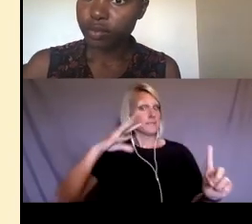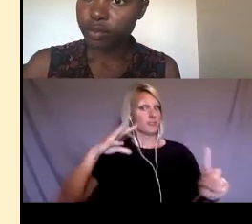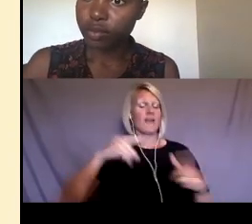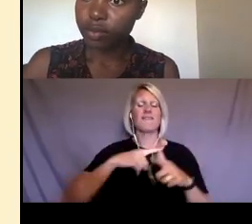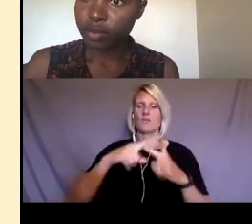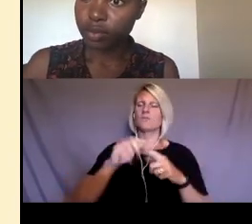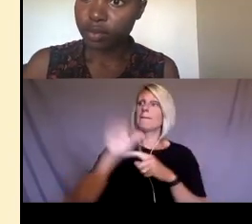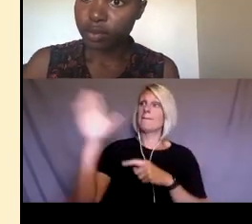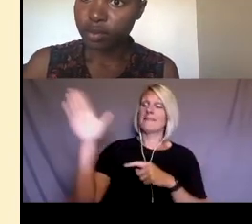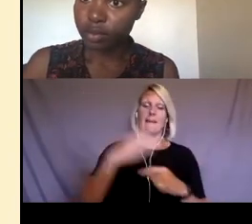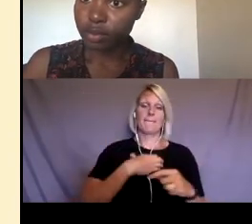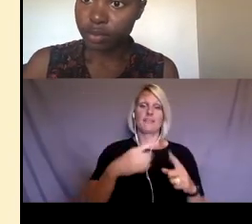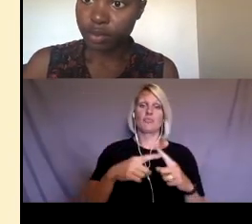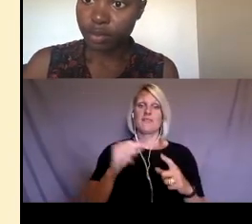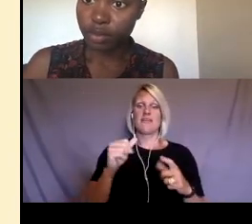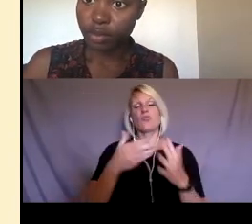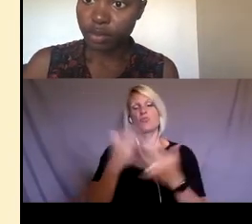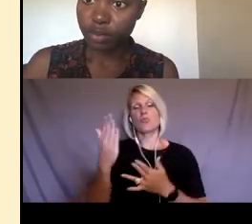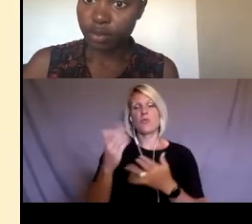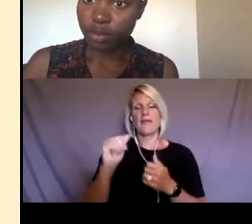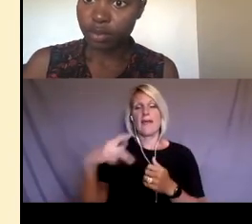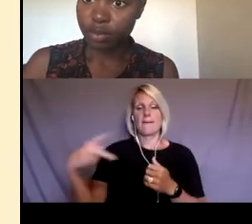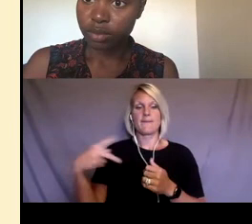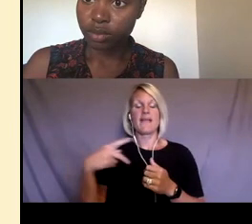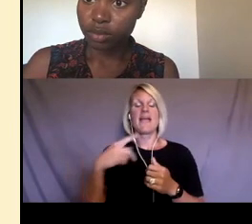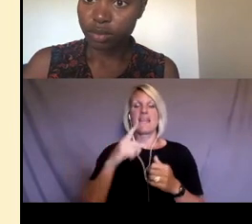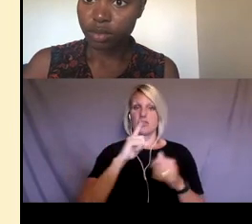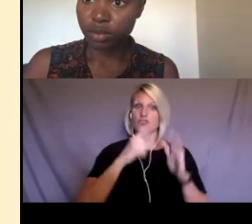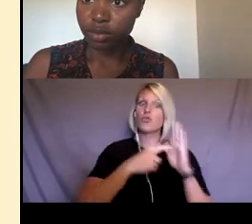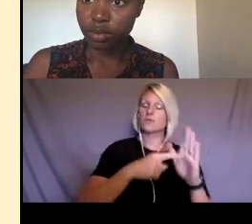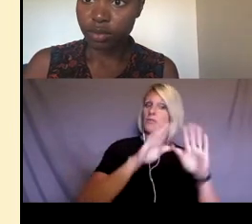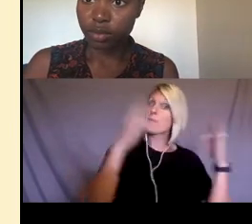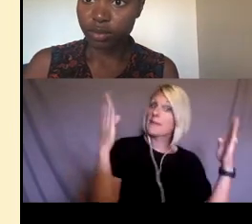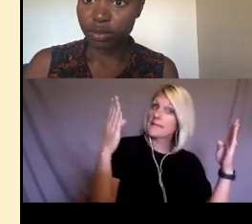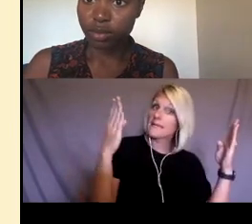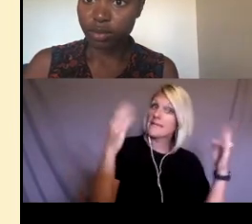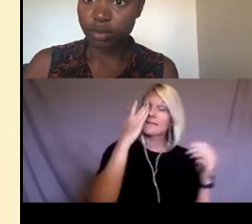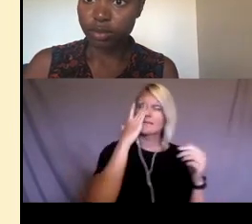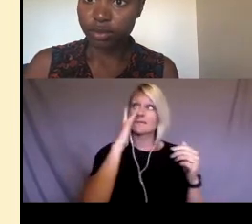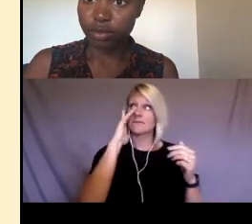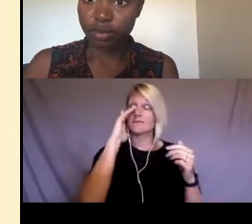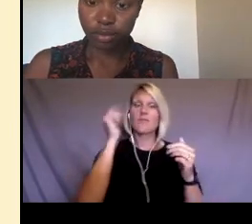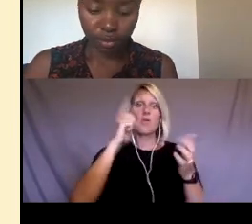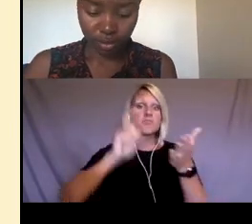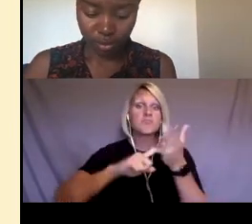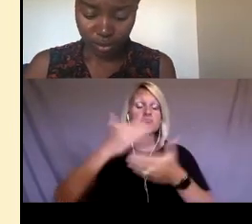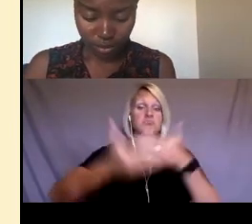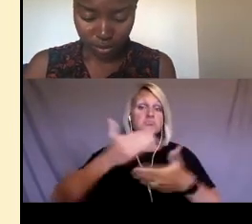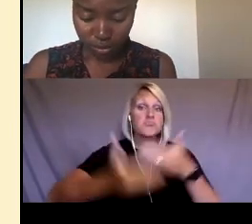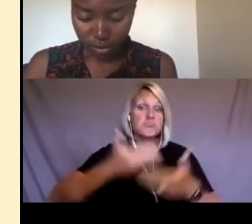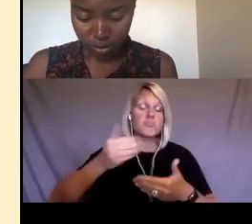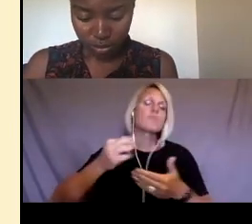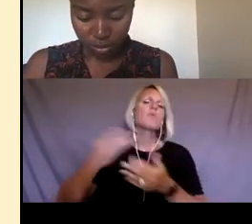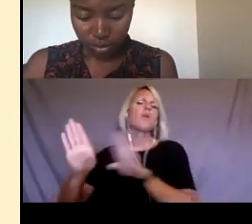complaint through the app, and it does track and show like it's open, it's been reviewed, it's closed, and